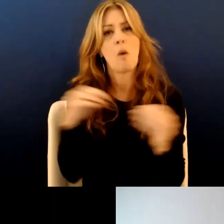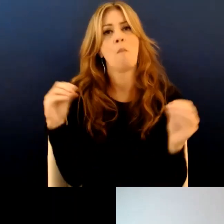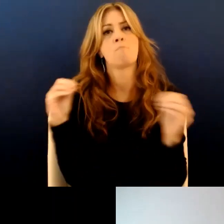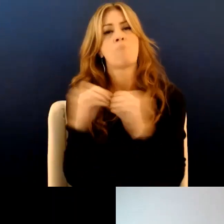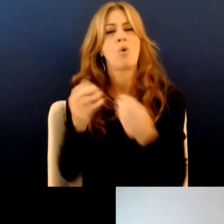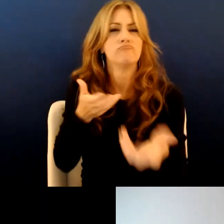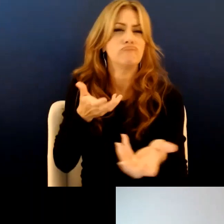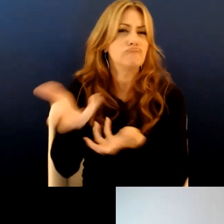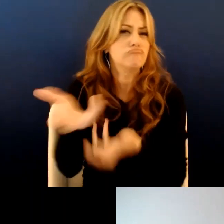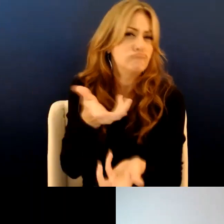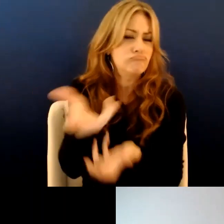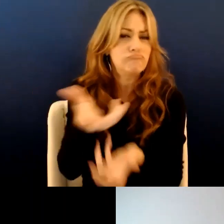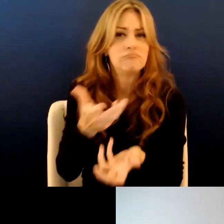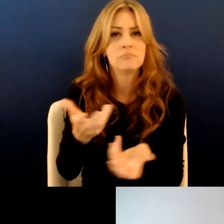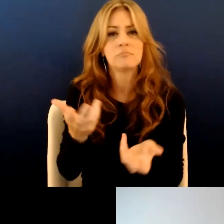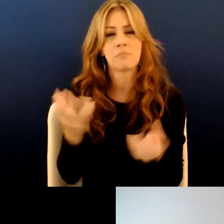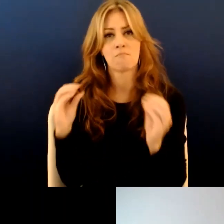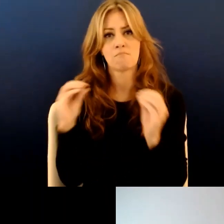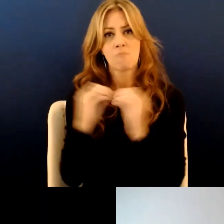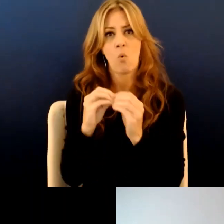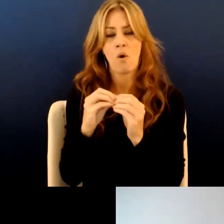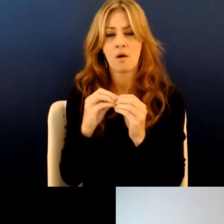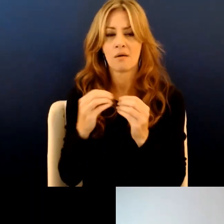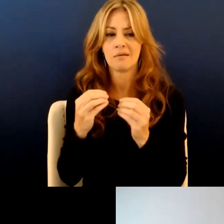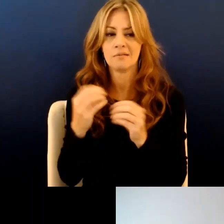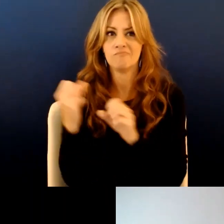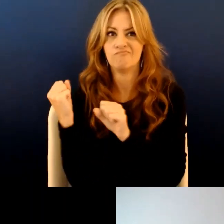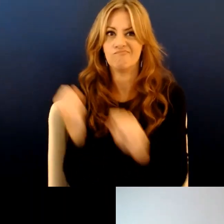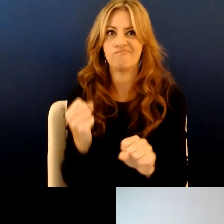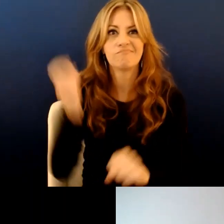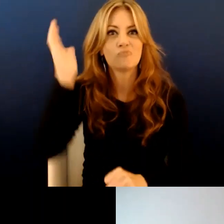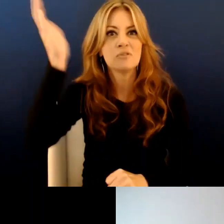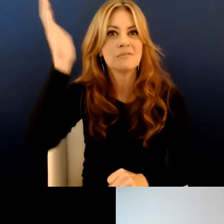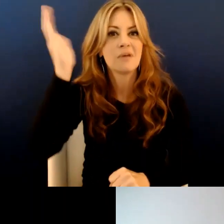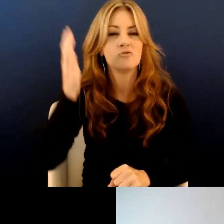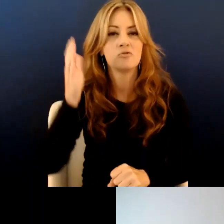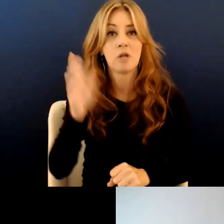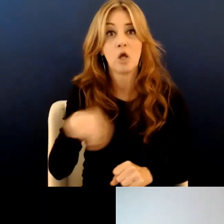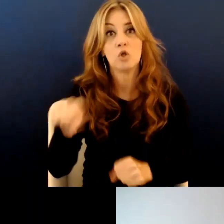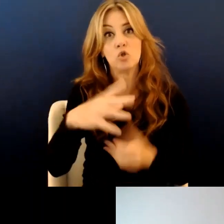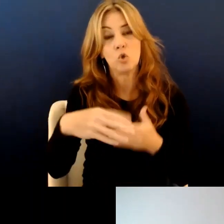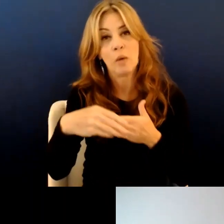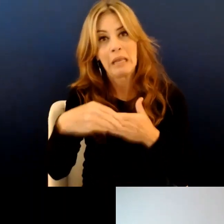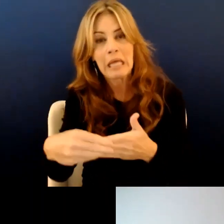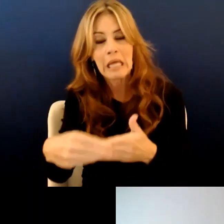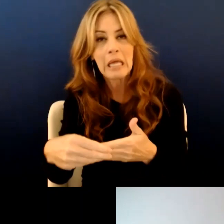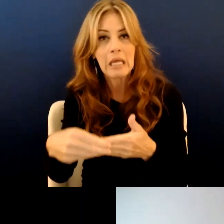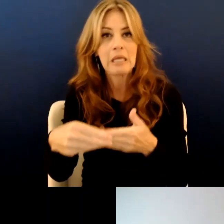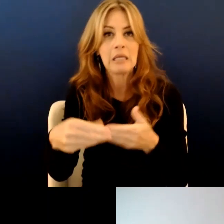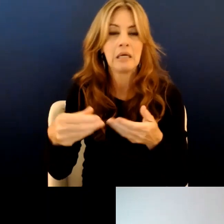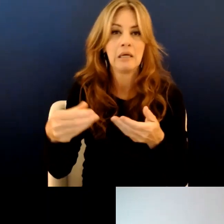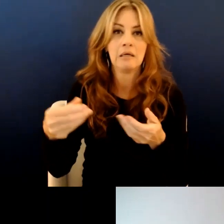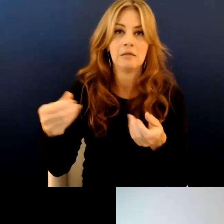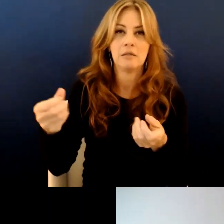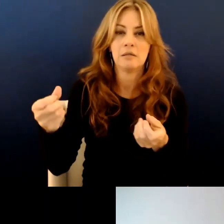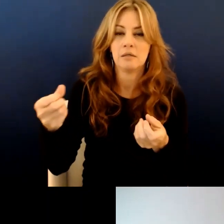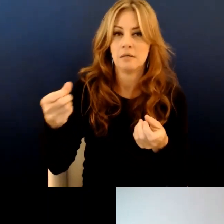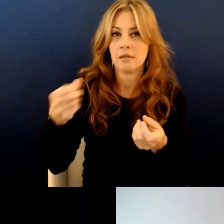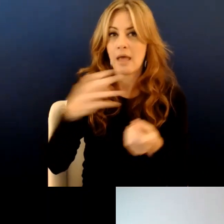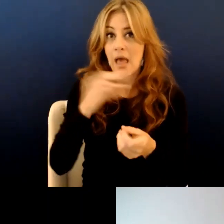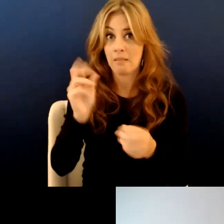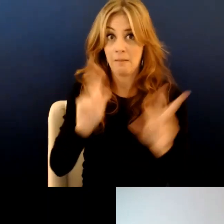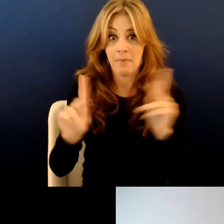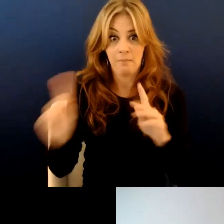dynamic mode of presentation, one that you lead and drive, and that the attendees,